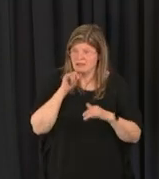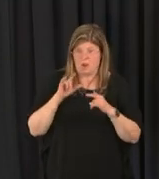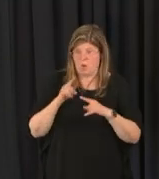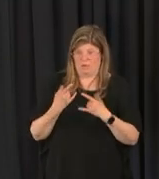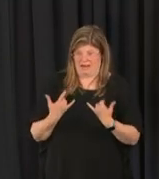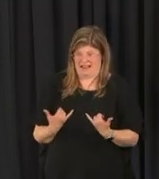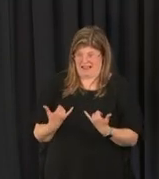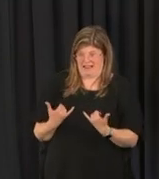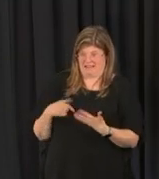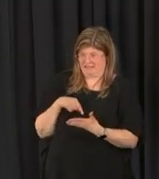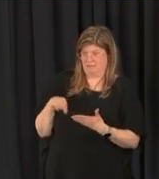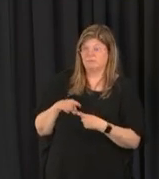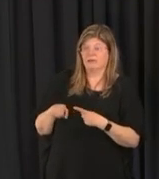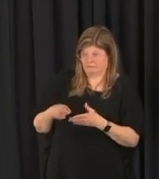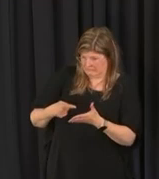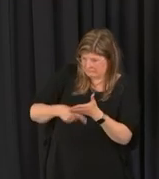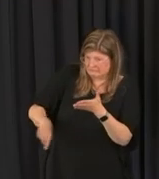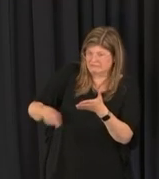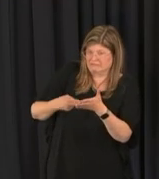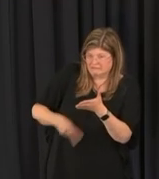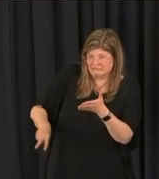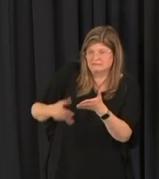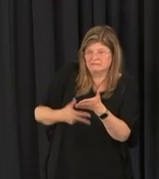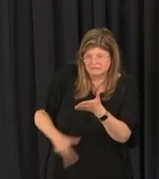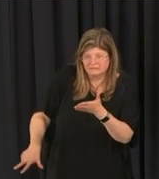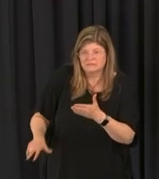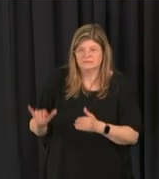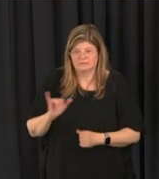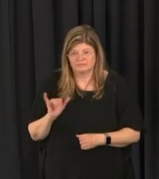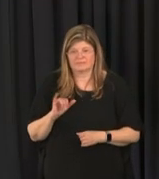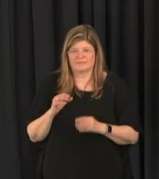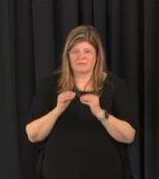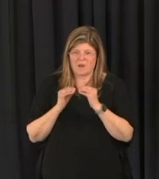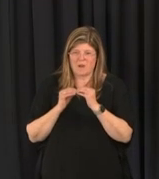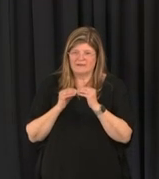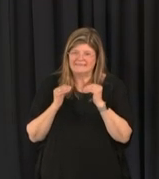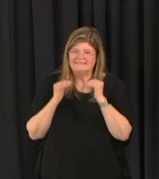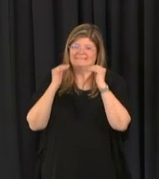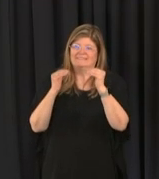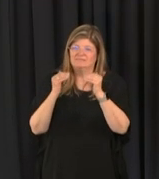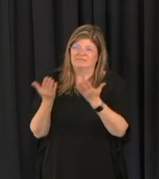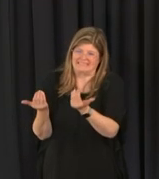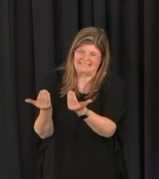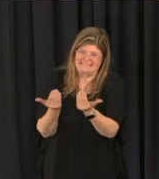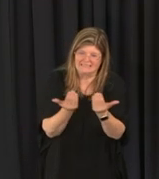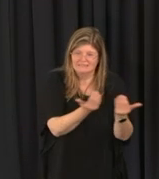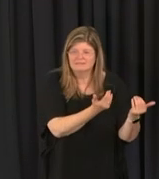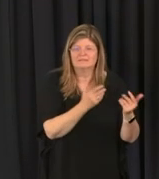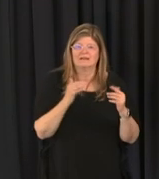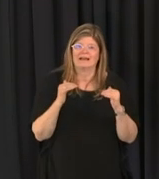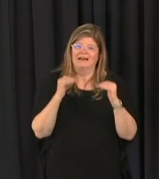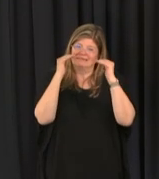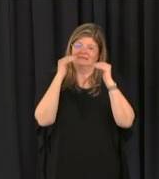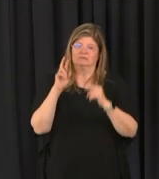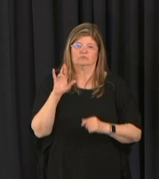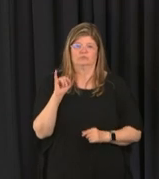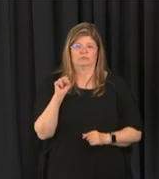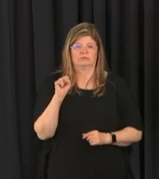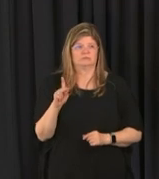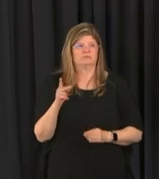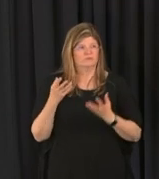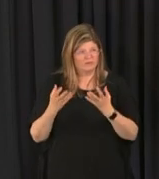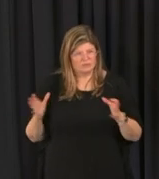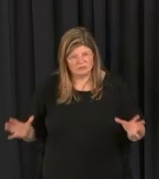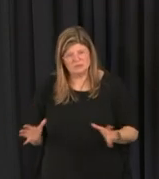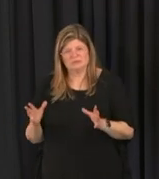week, but in subsequent weeks, so that we can, as our highest group people for severe disease, group of people who are at risk